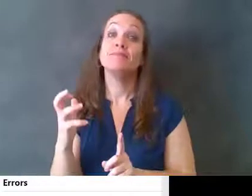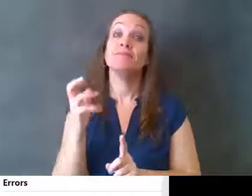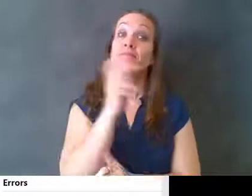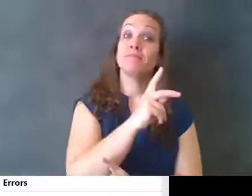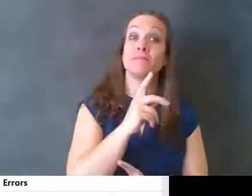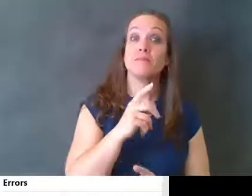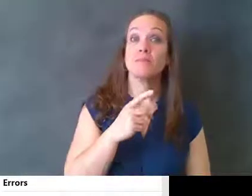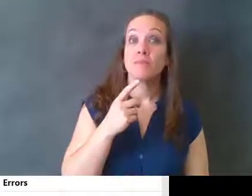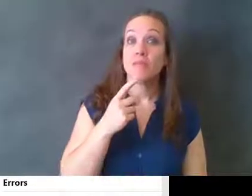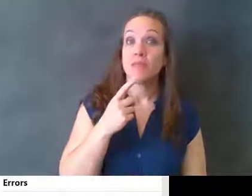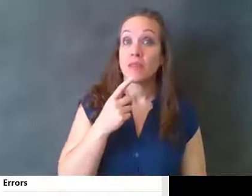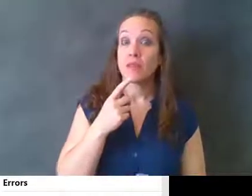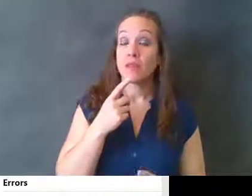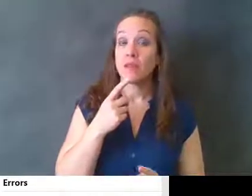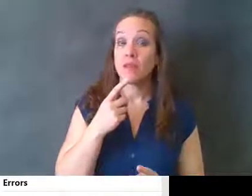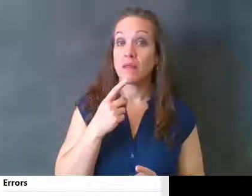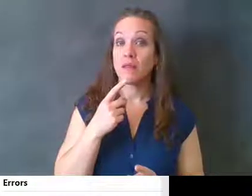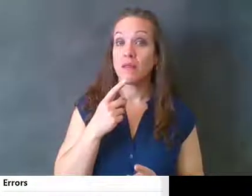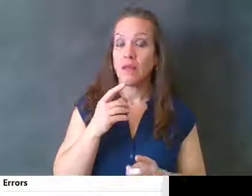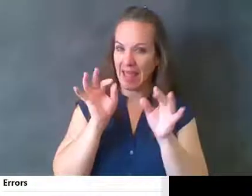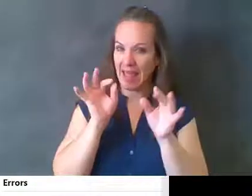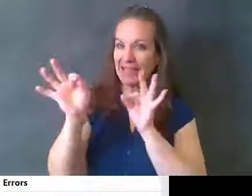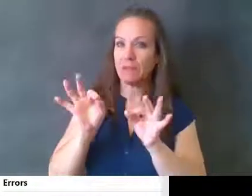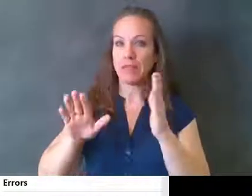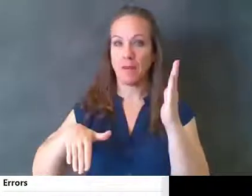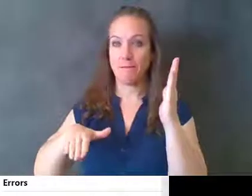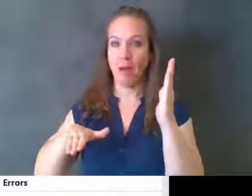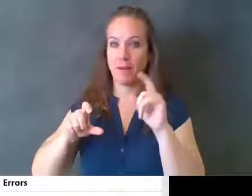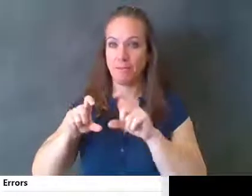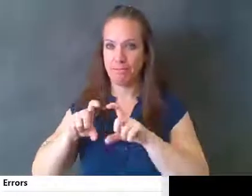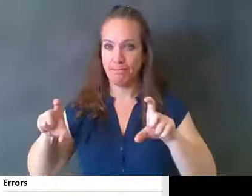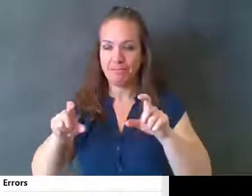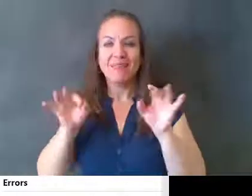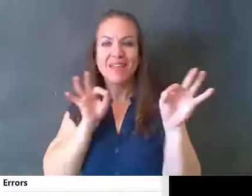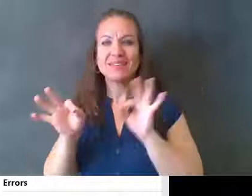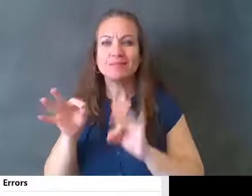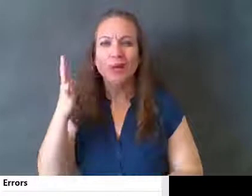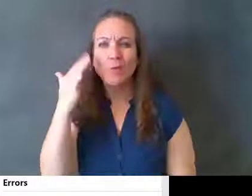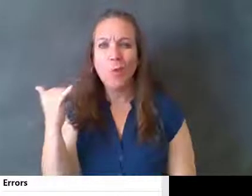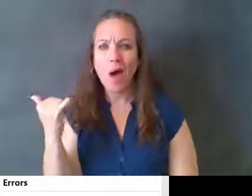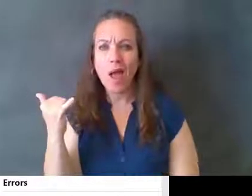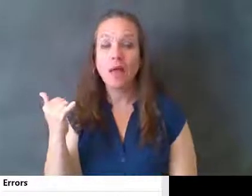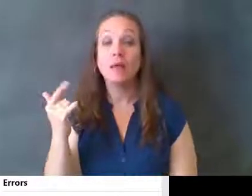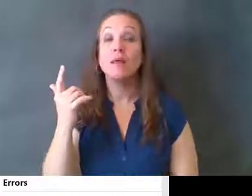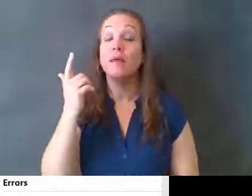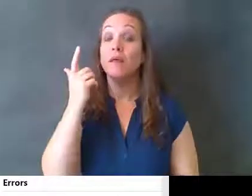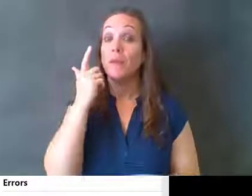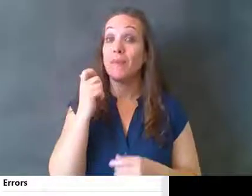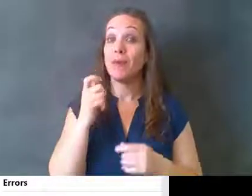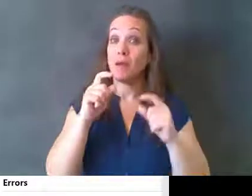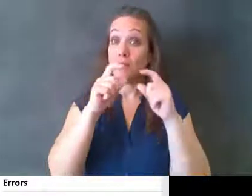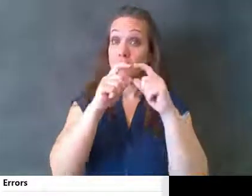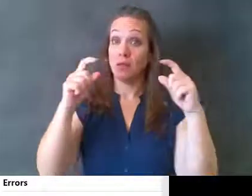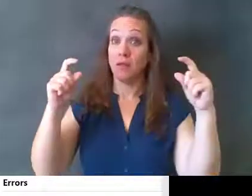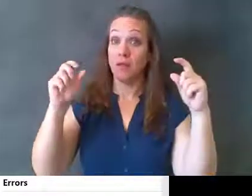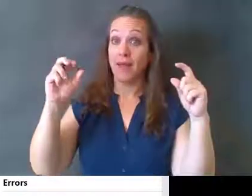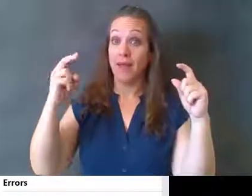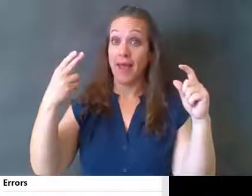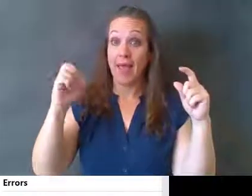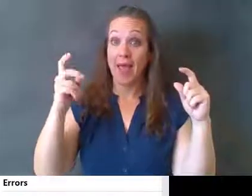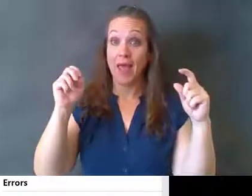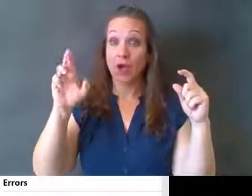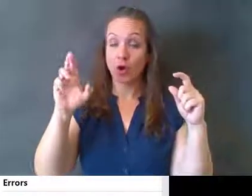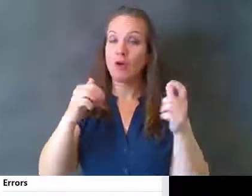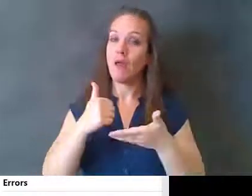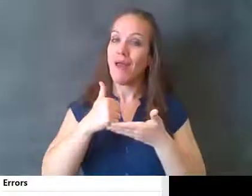why fix this? A table header row contains column headings that provide context and aid navigation of